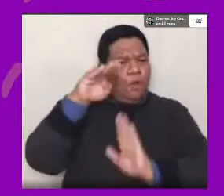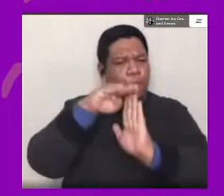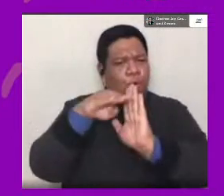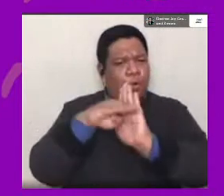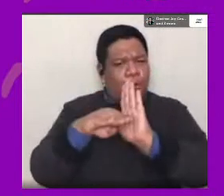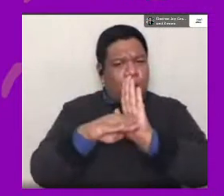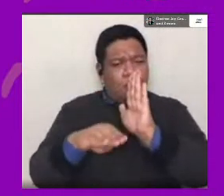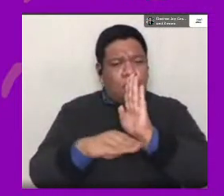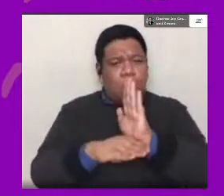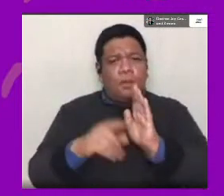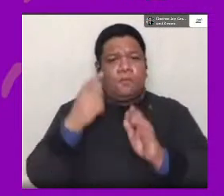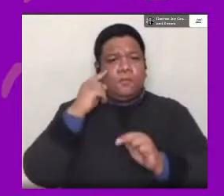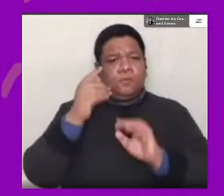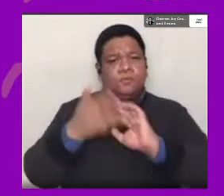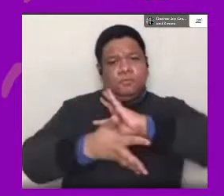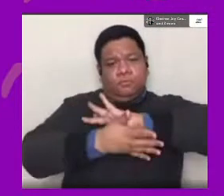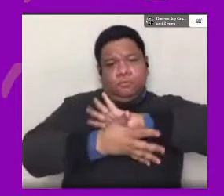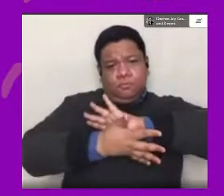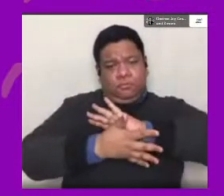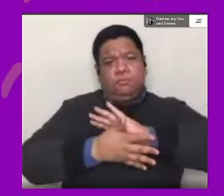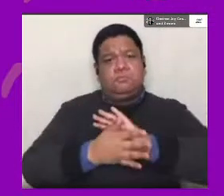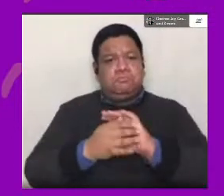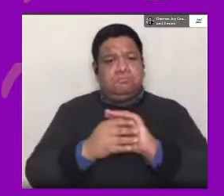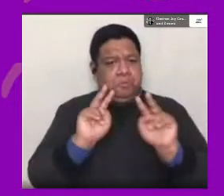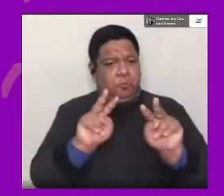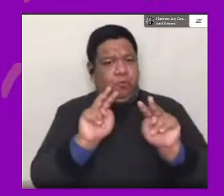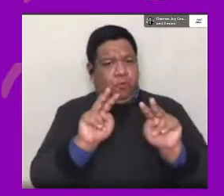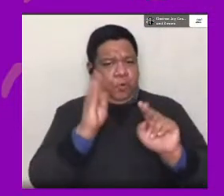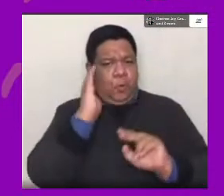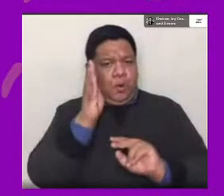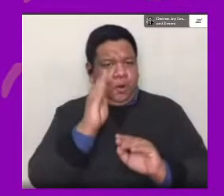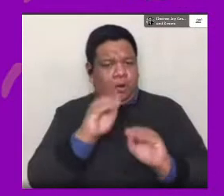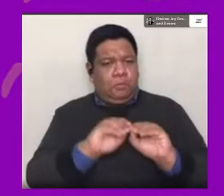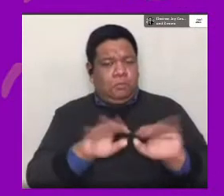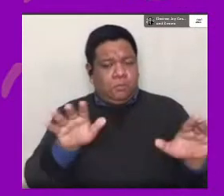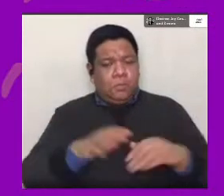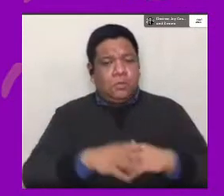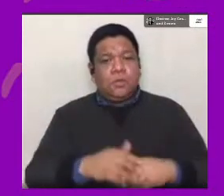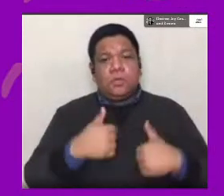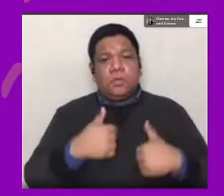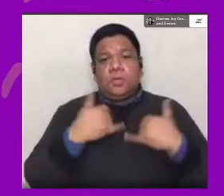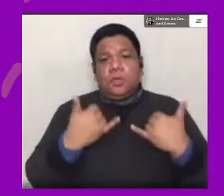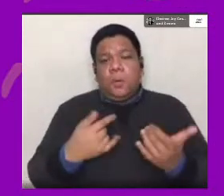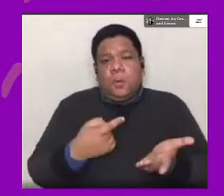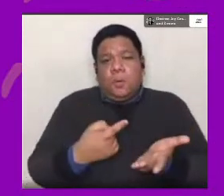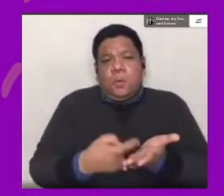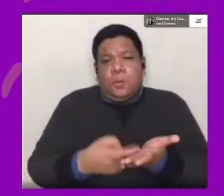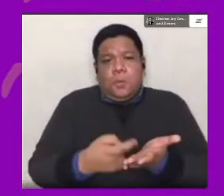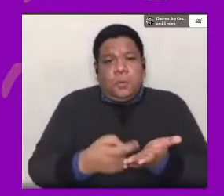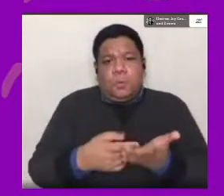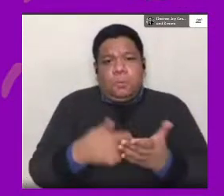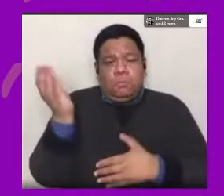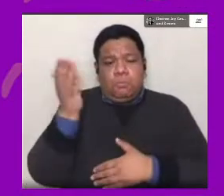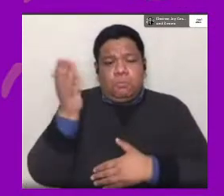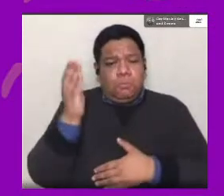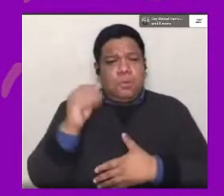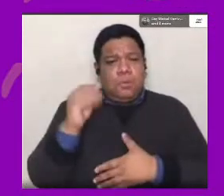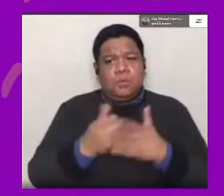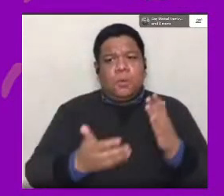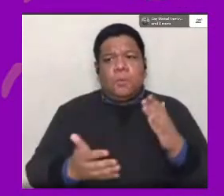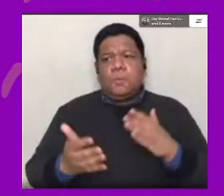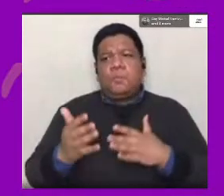on COVID vaccines, so keep an eye out for that. And I'll be talking about some of the